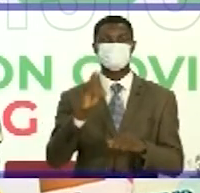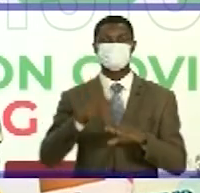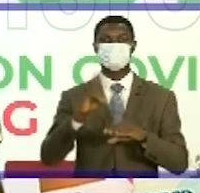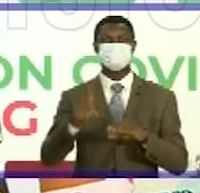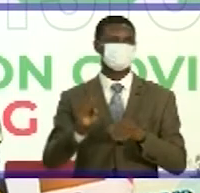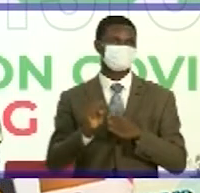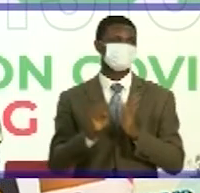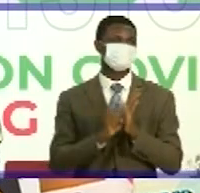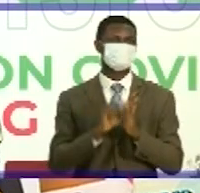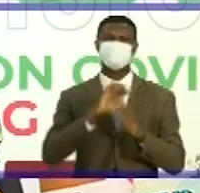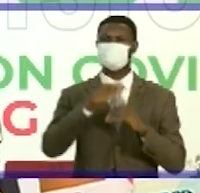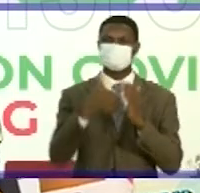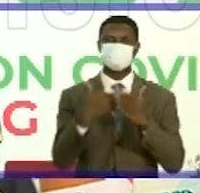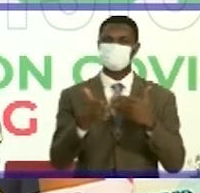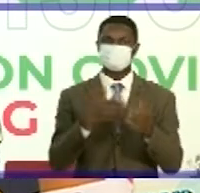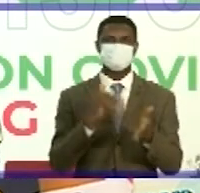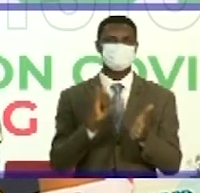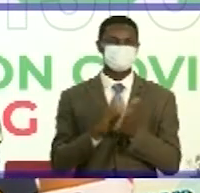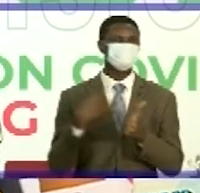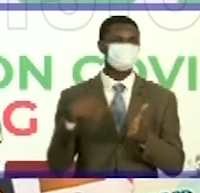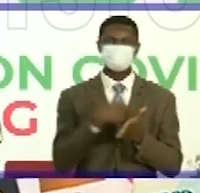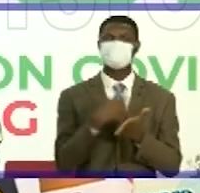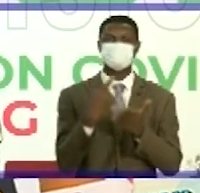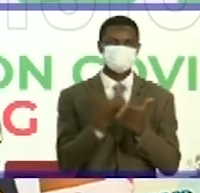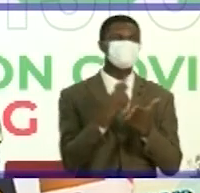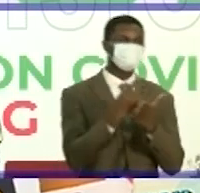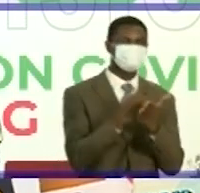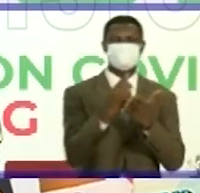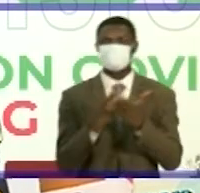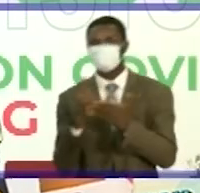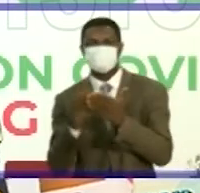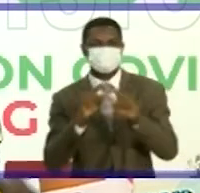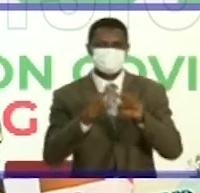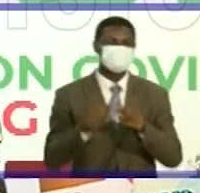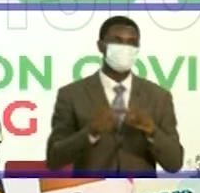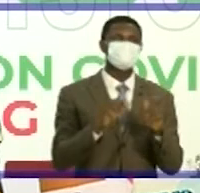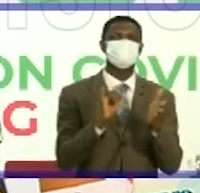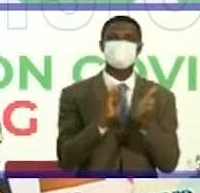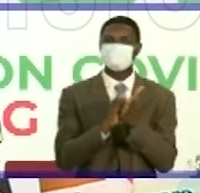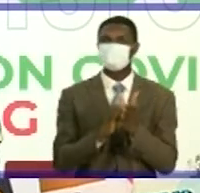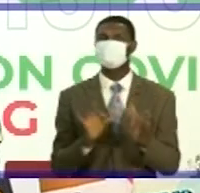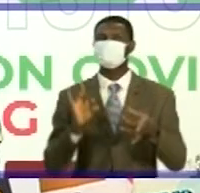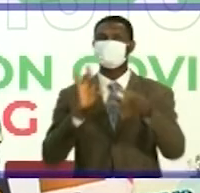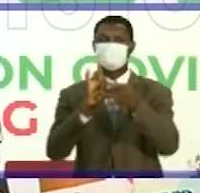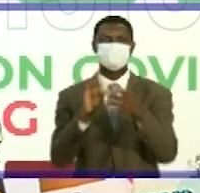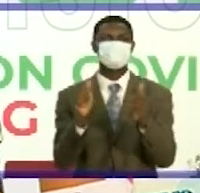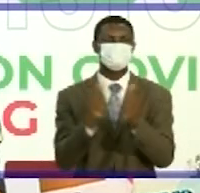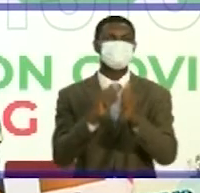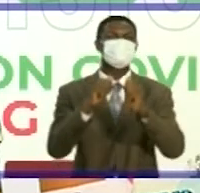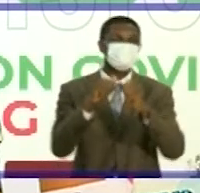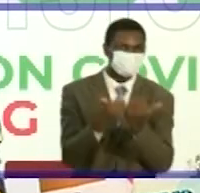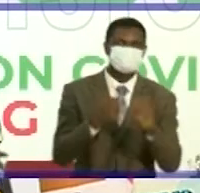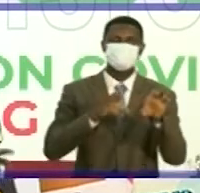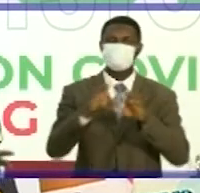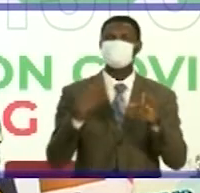All the matters that have been discussed on those different platforms has to deal with how do we sustain